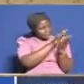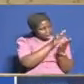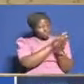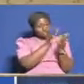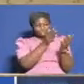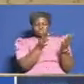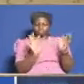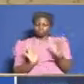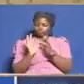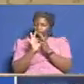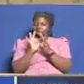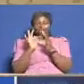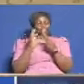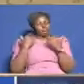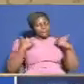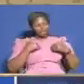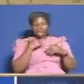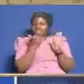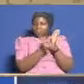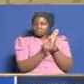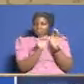no problem to sit with them